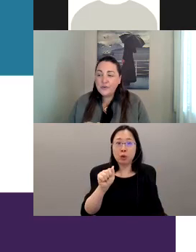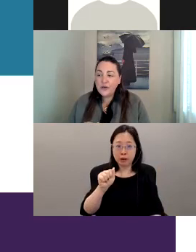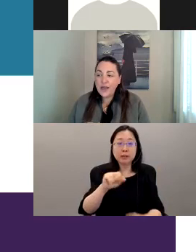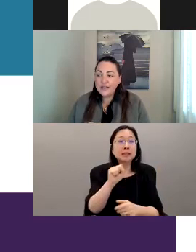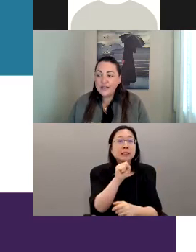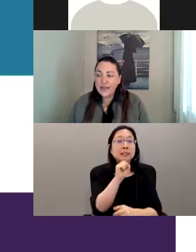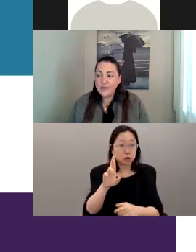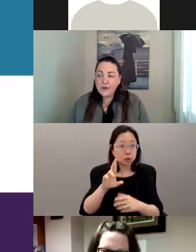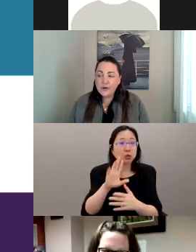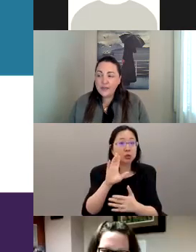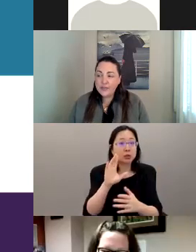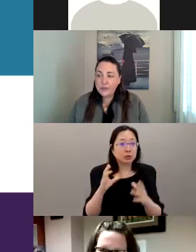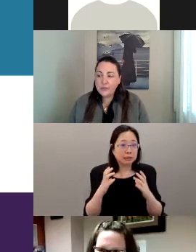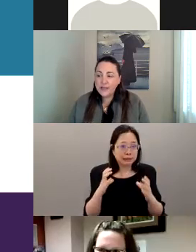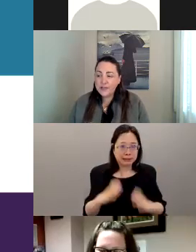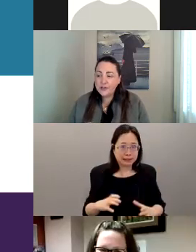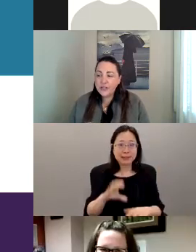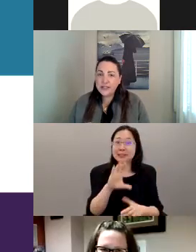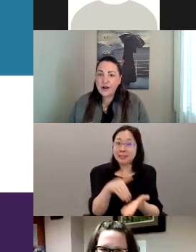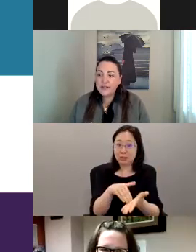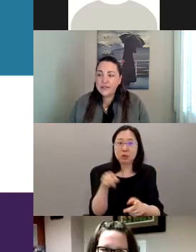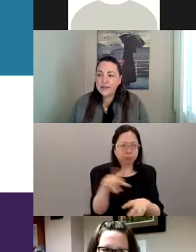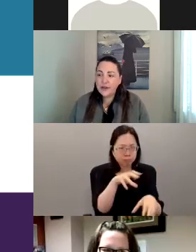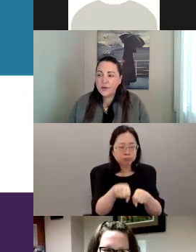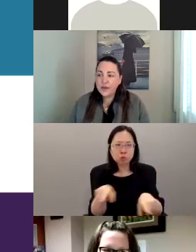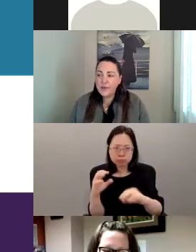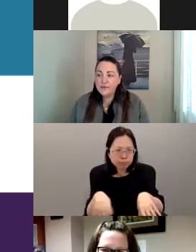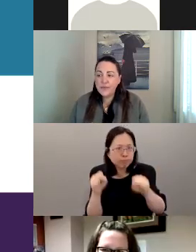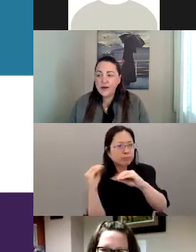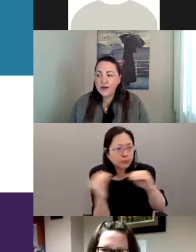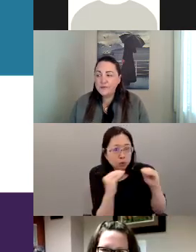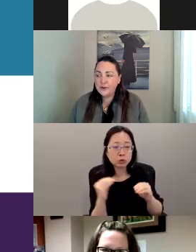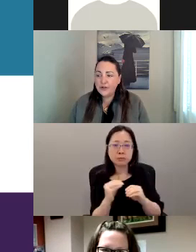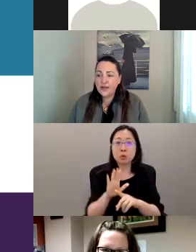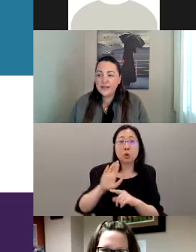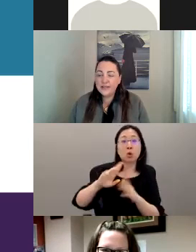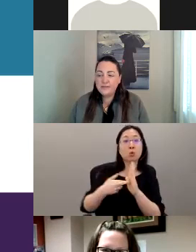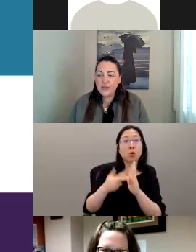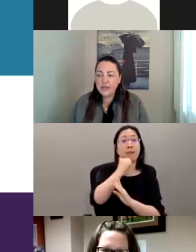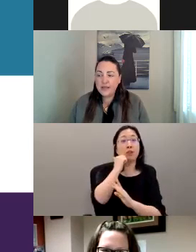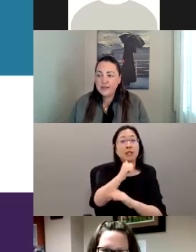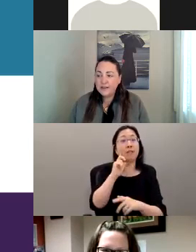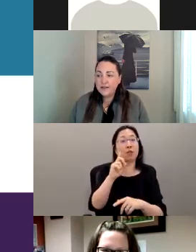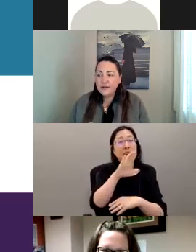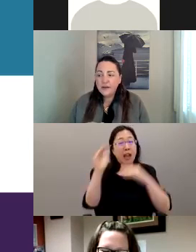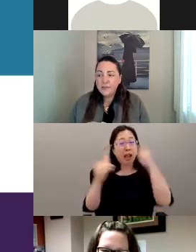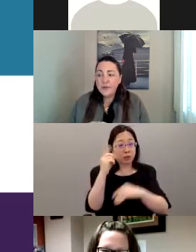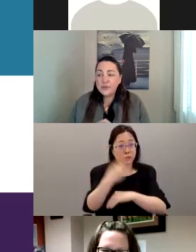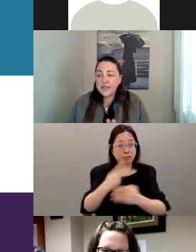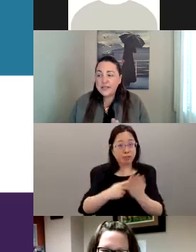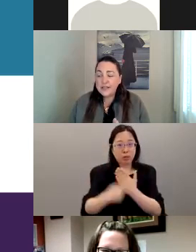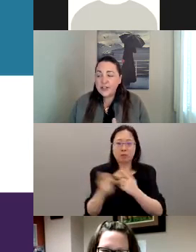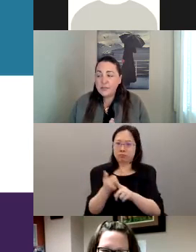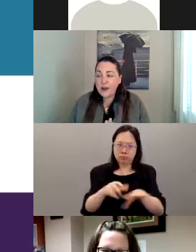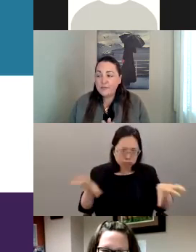In her role as the day program supervisor, she is constantly going above and beyond for her clients and family.